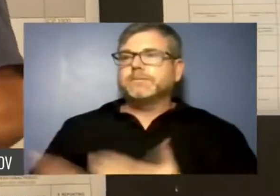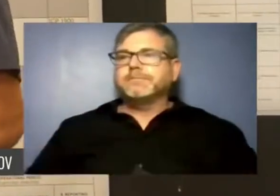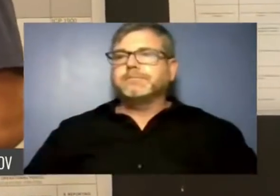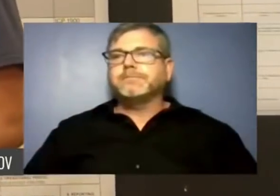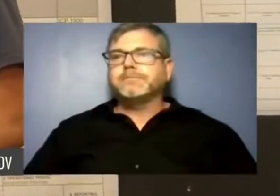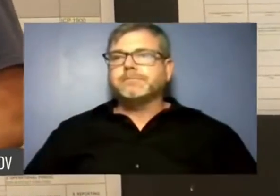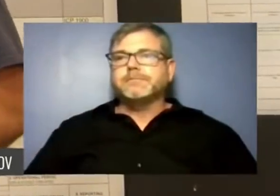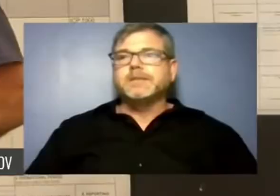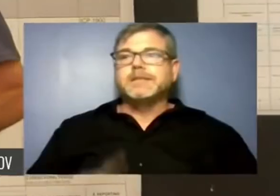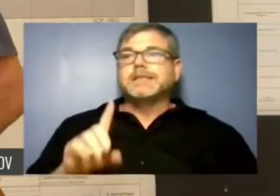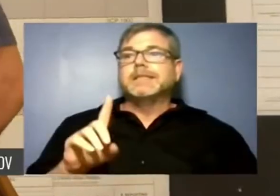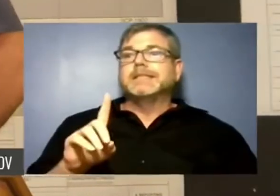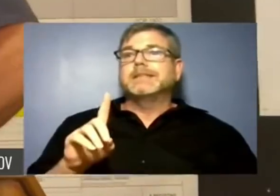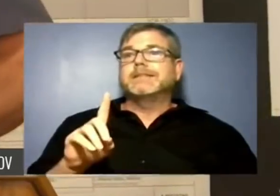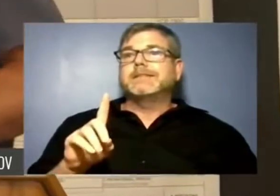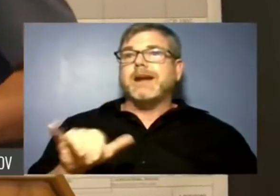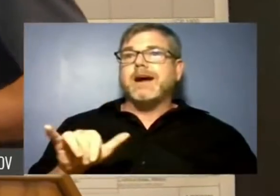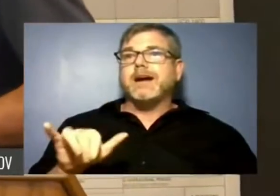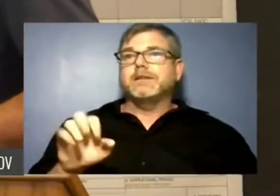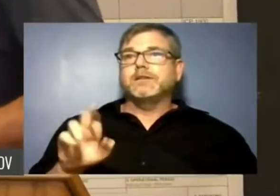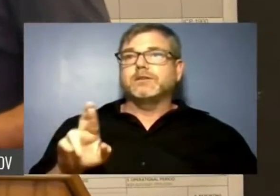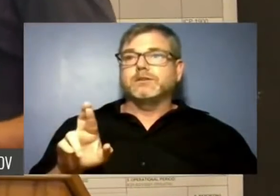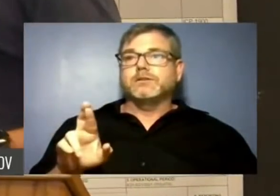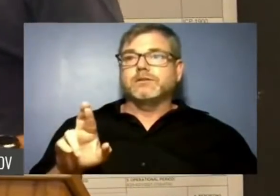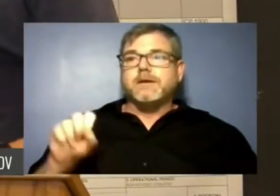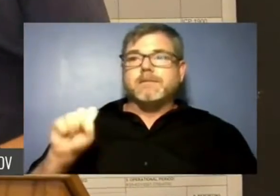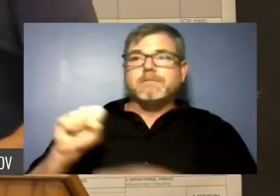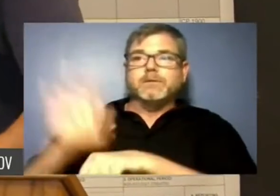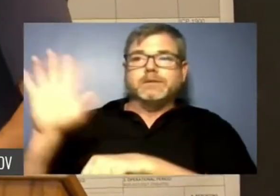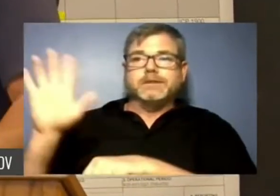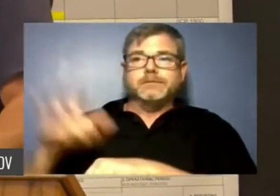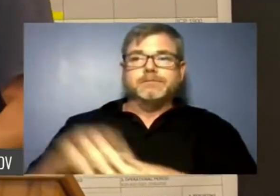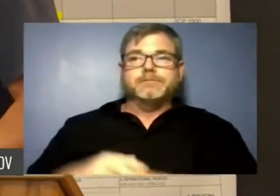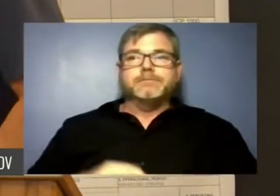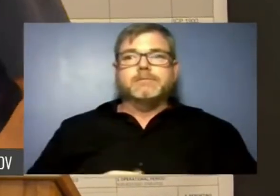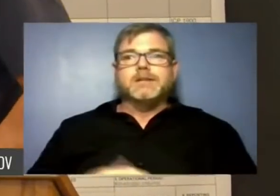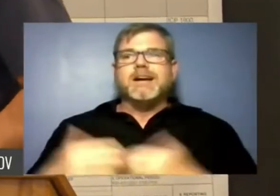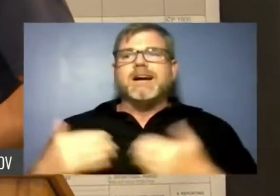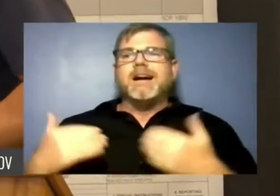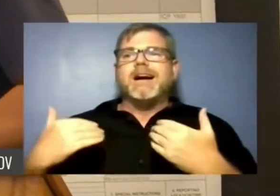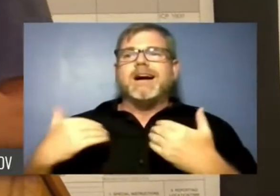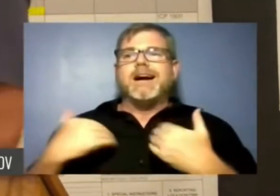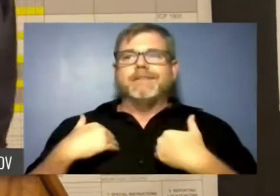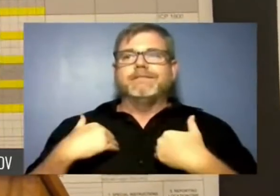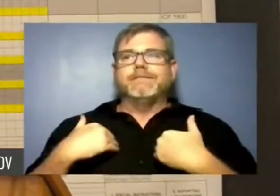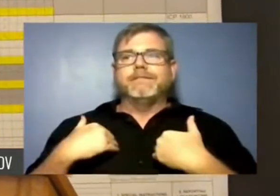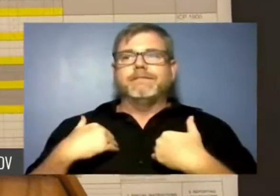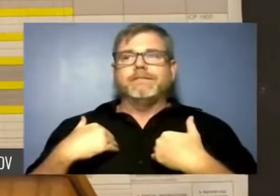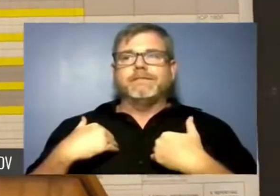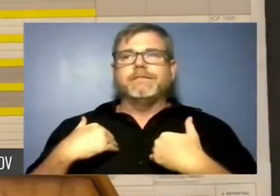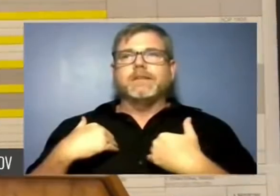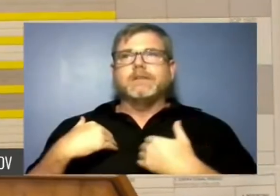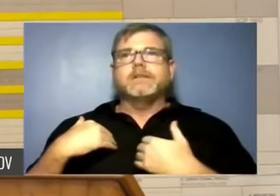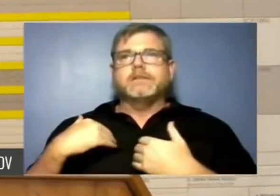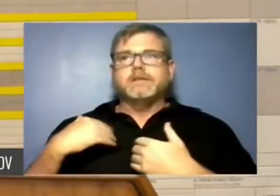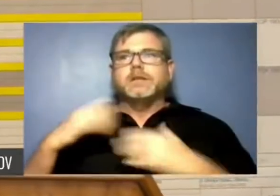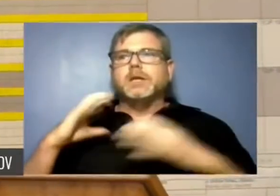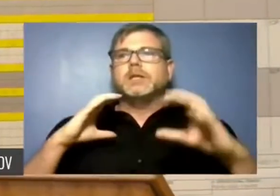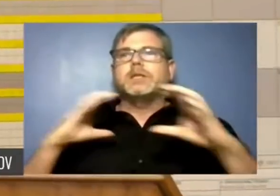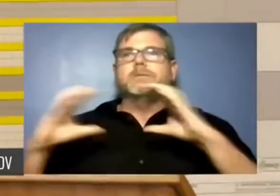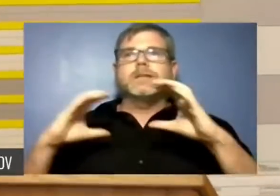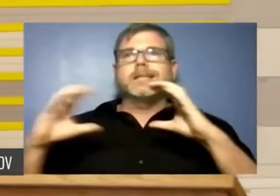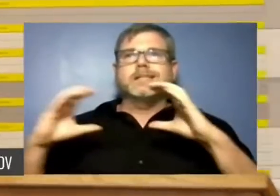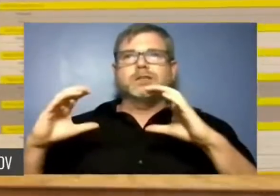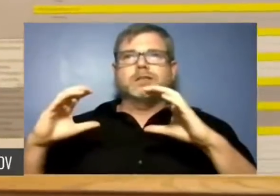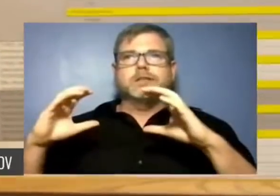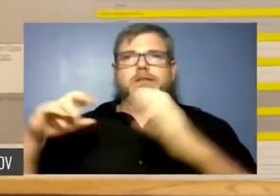Mountain, there's a communication tower. Just south of that communication tower and slightly east, we had basically a dozer line that